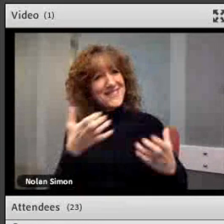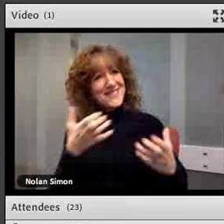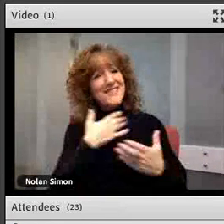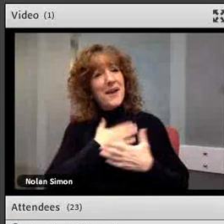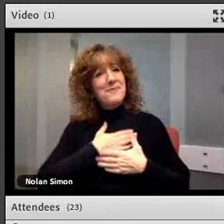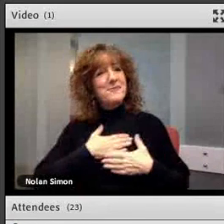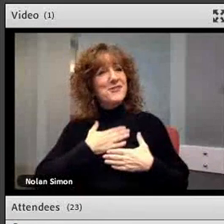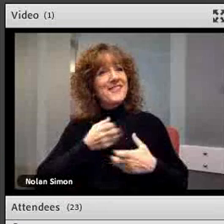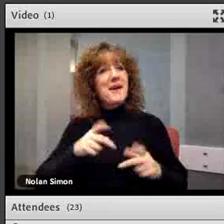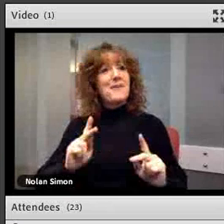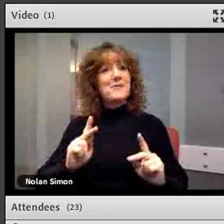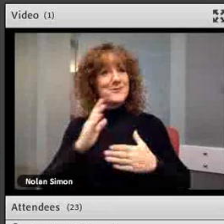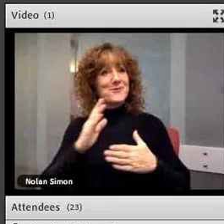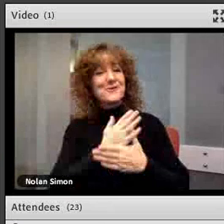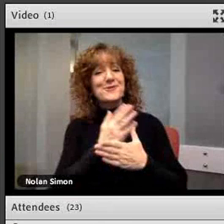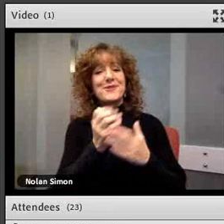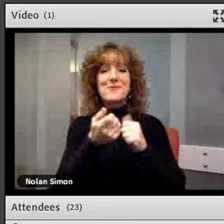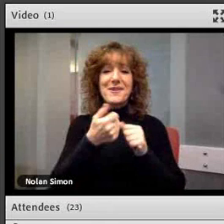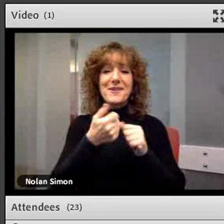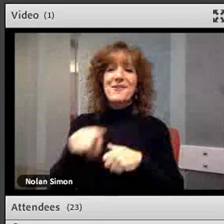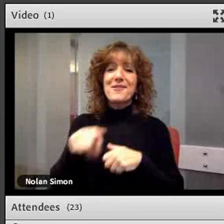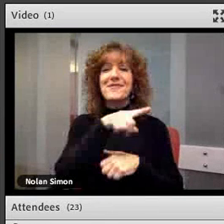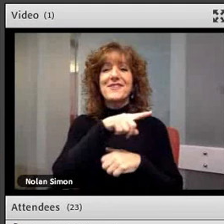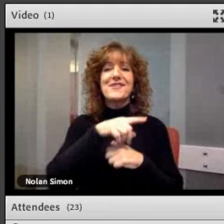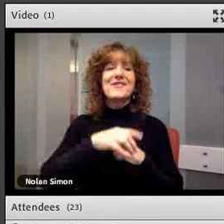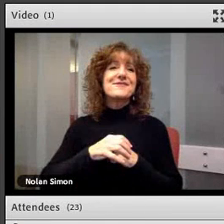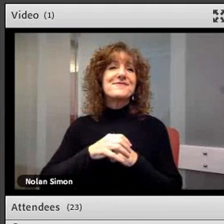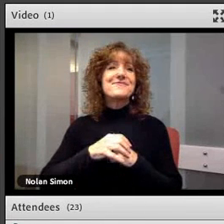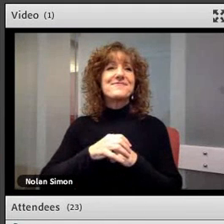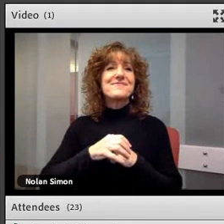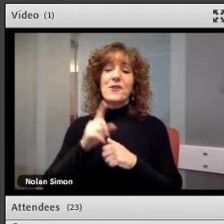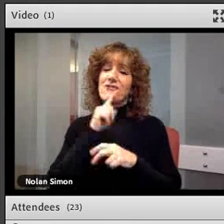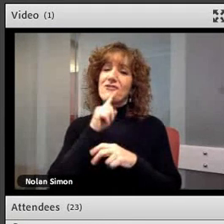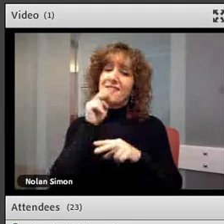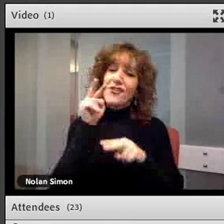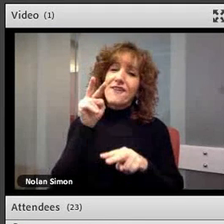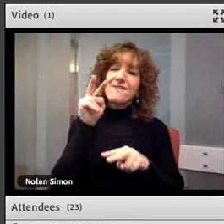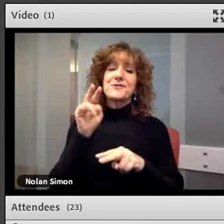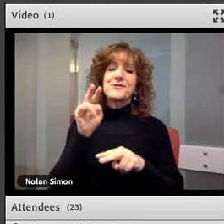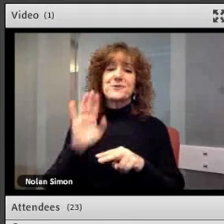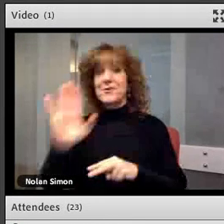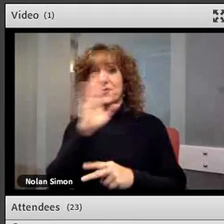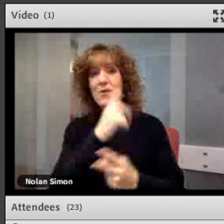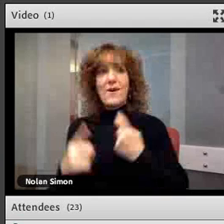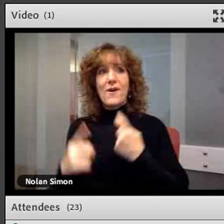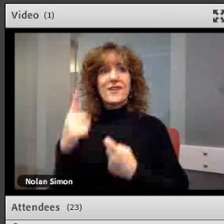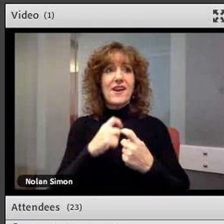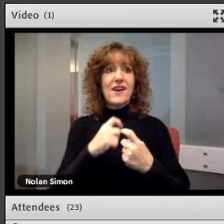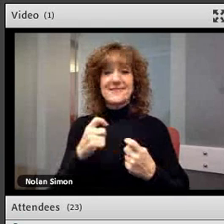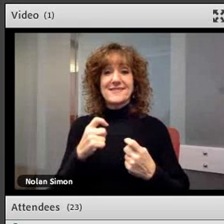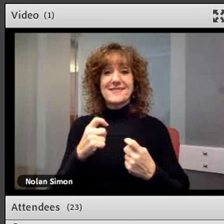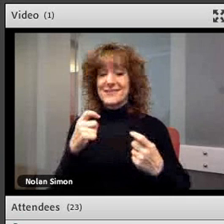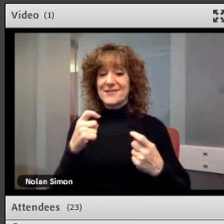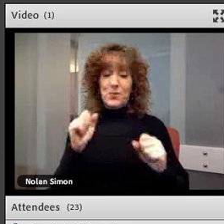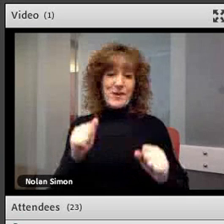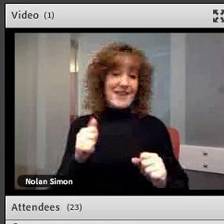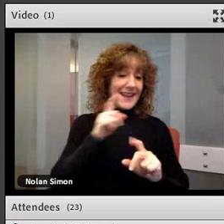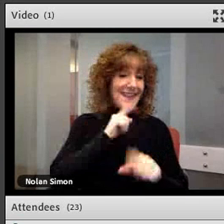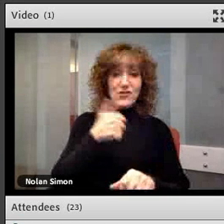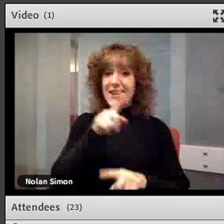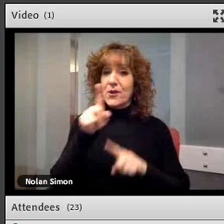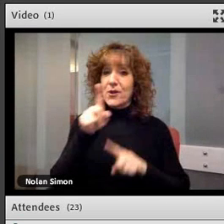I appreciate the opportunity to share this with everyone. We very much look forward to the questions. We're there to answer your questions and for